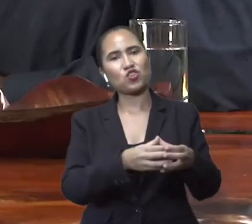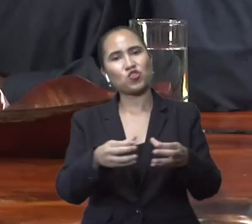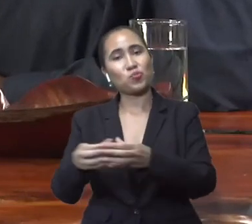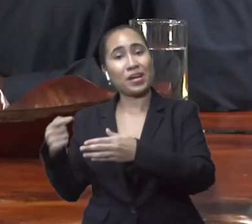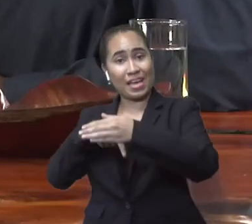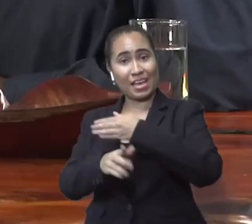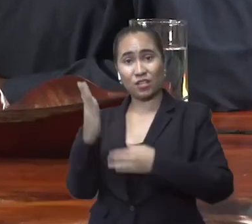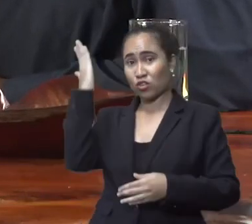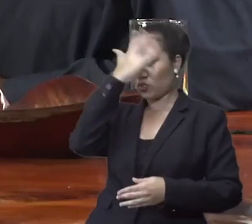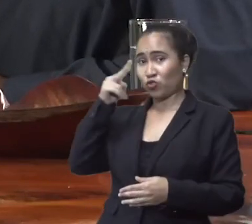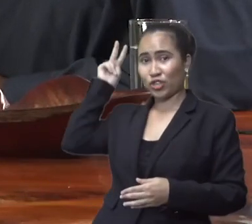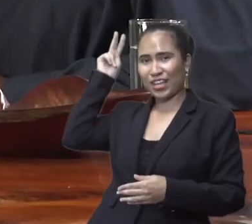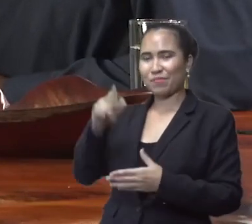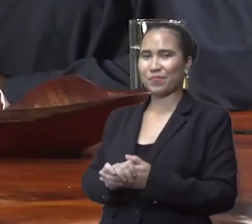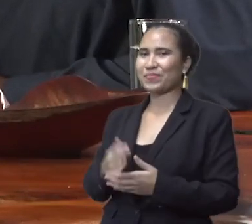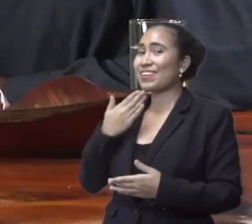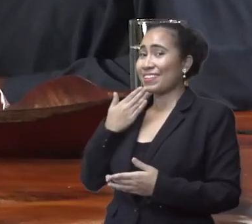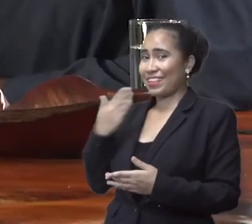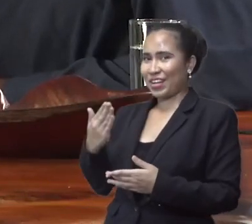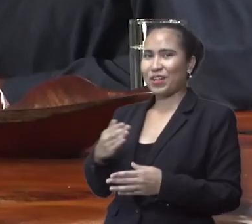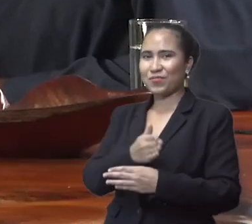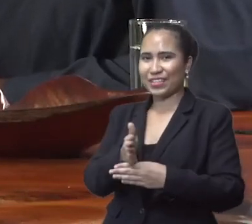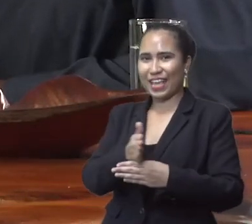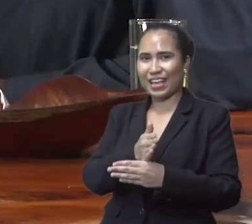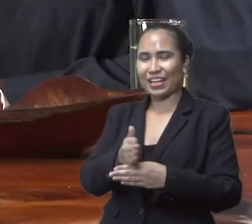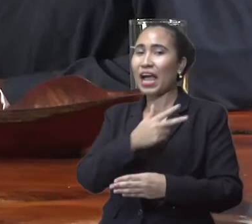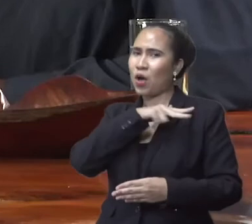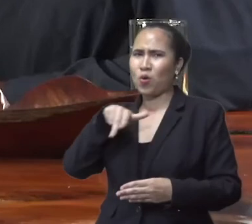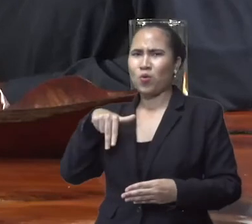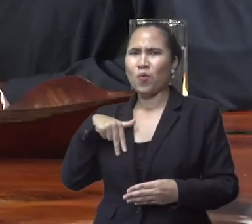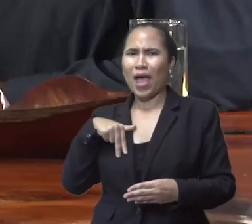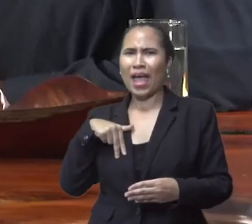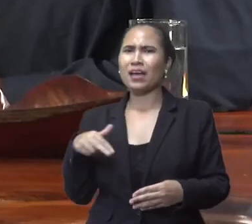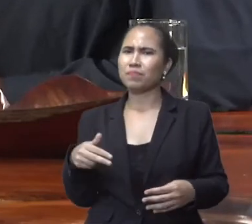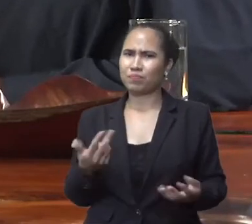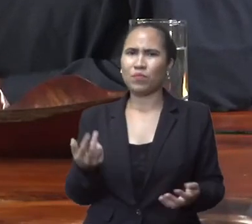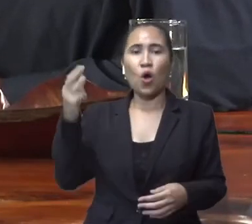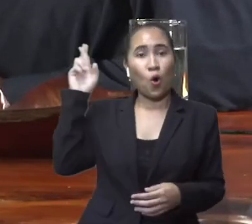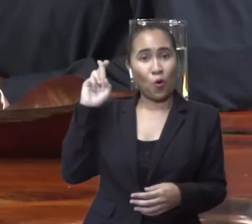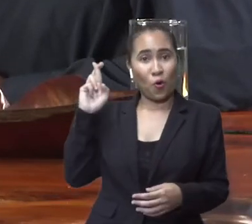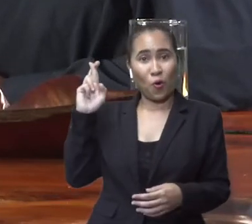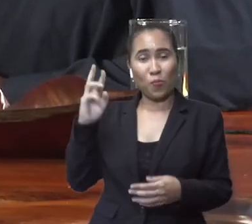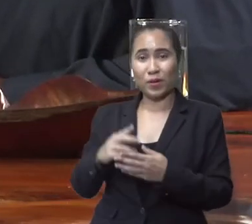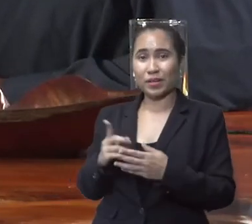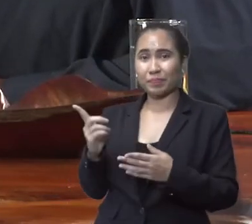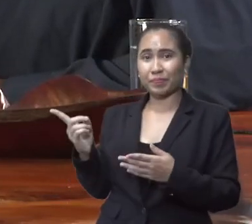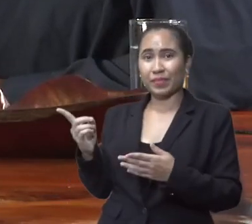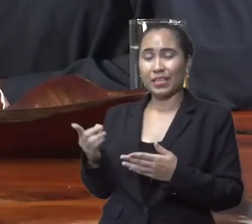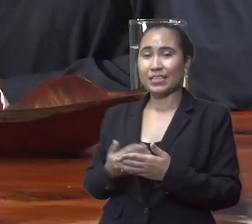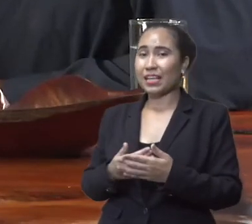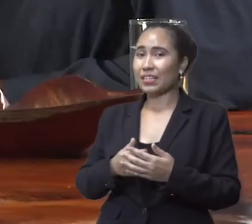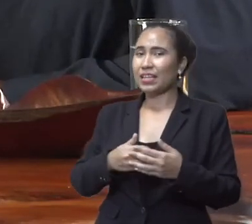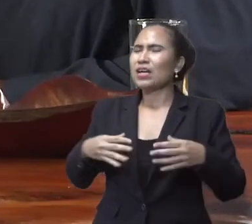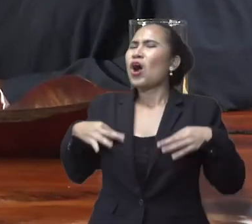with in Suriname. Thank you for sharing that with us, and we hope that UN Secretary General Antonio